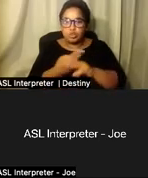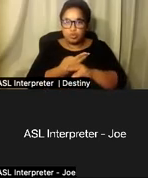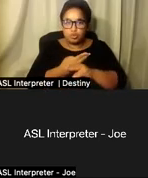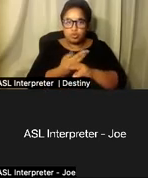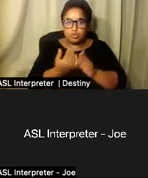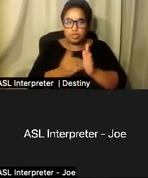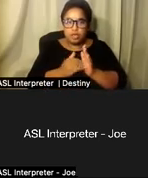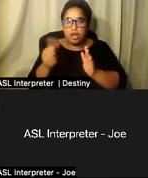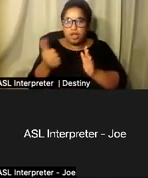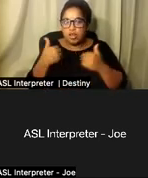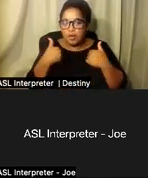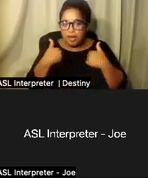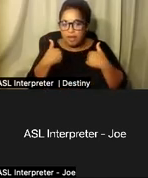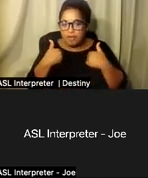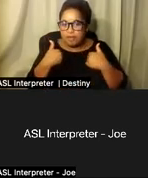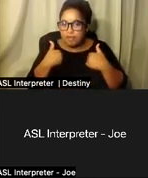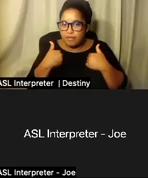a foldable